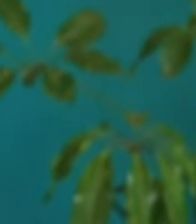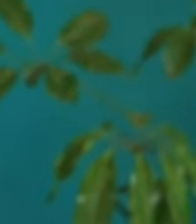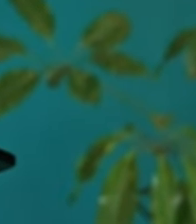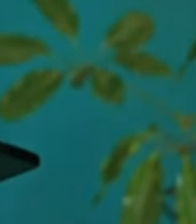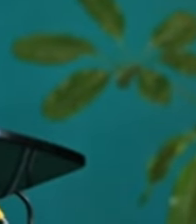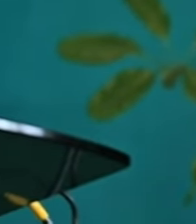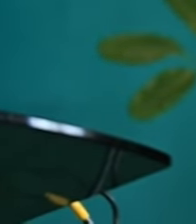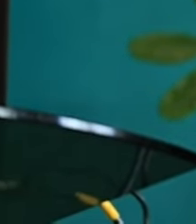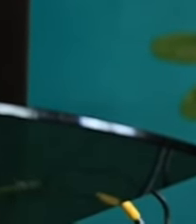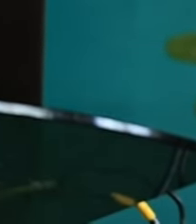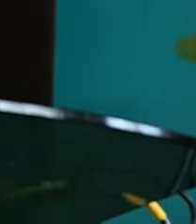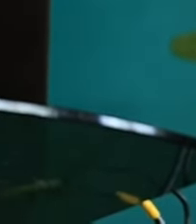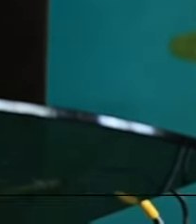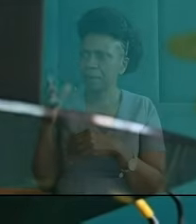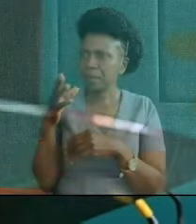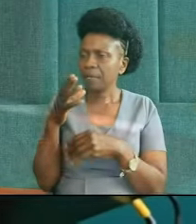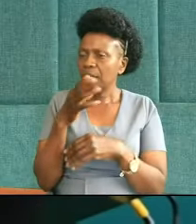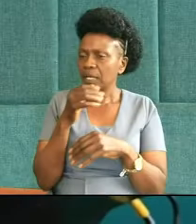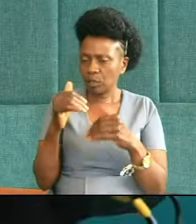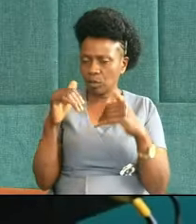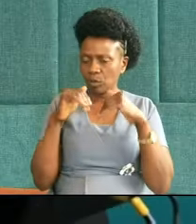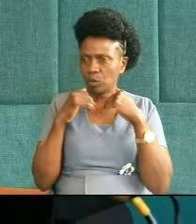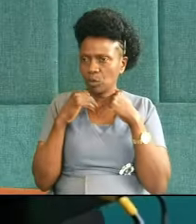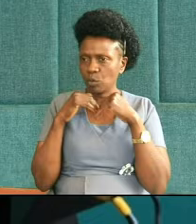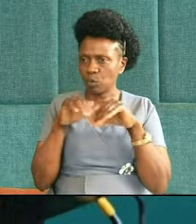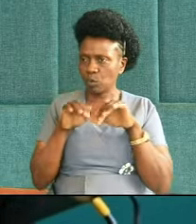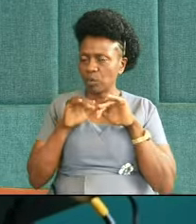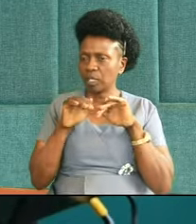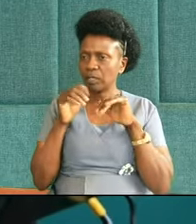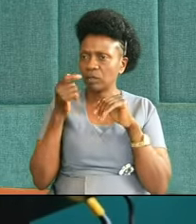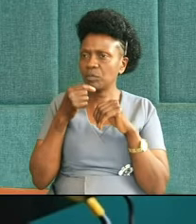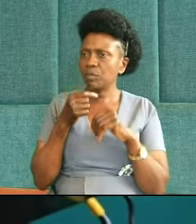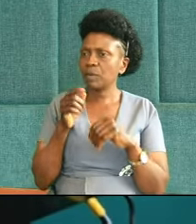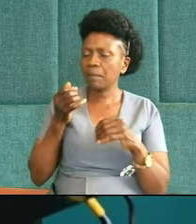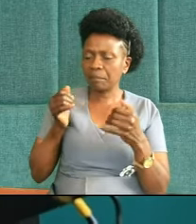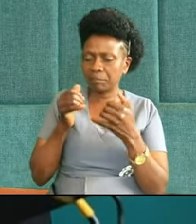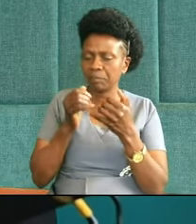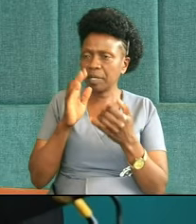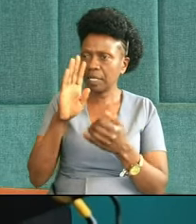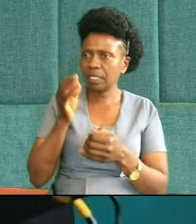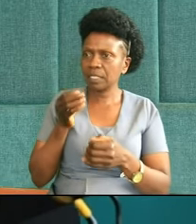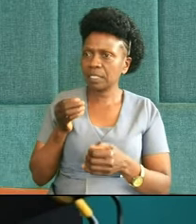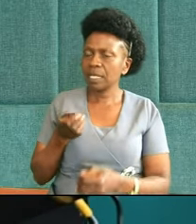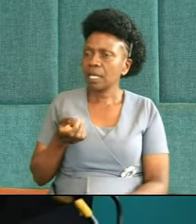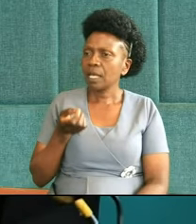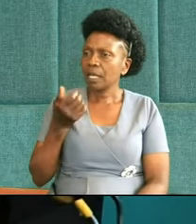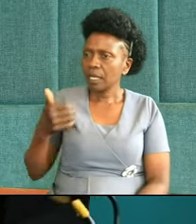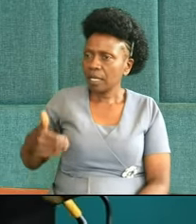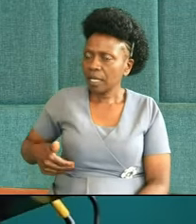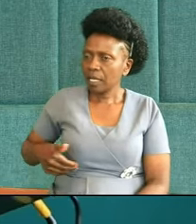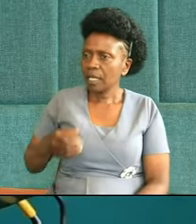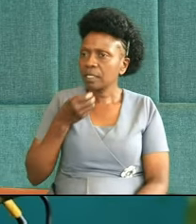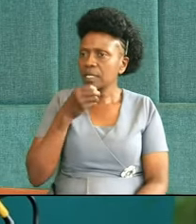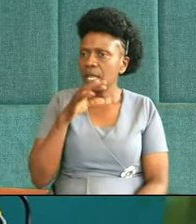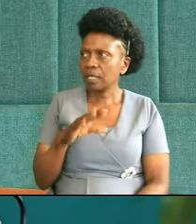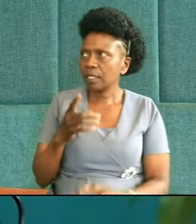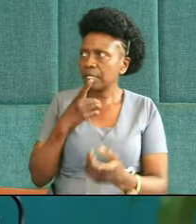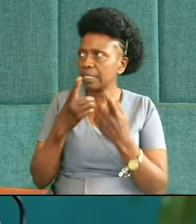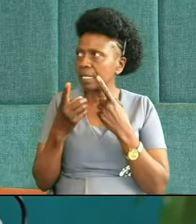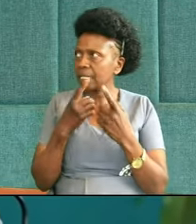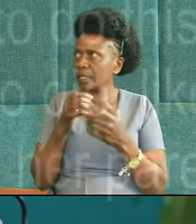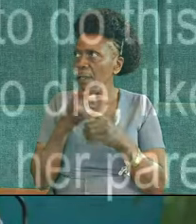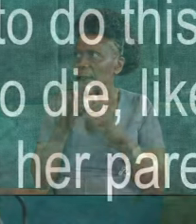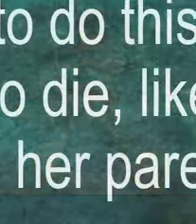enough then you can marry my youngest son so that we can raise up an heir. But notice what the Bible says, the same verse. It says,